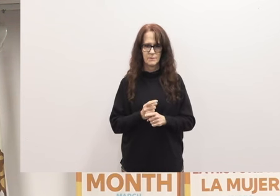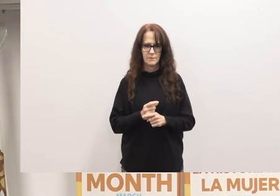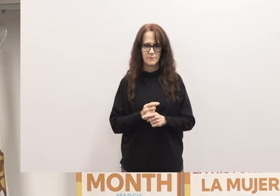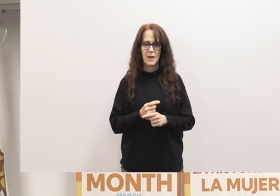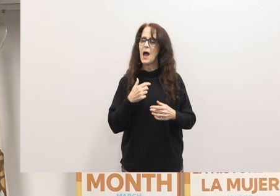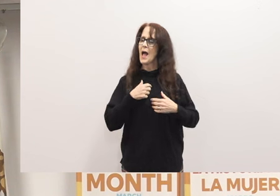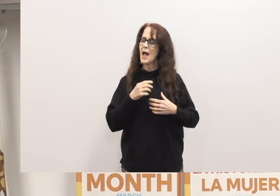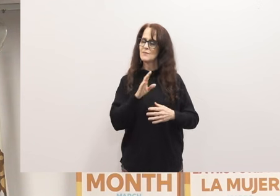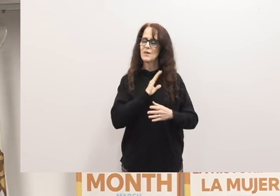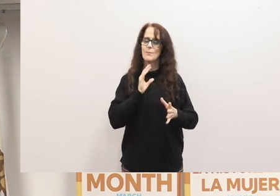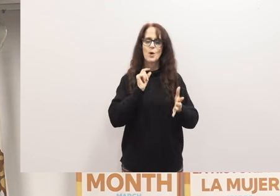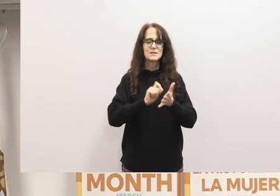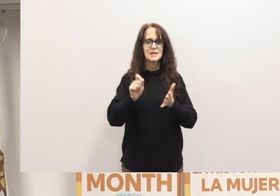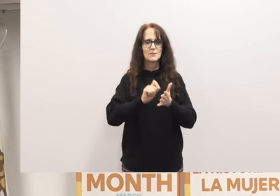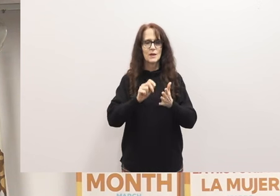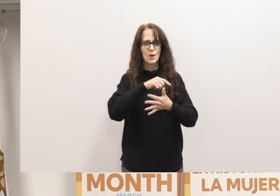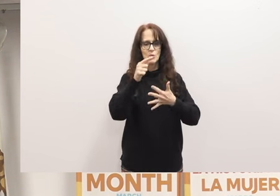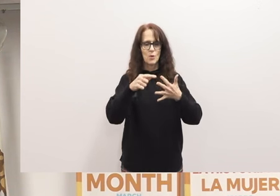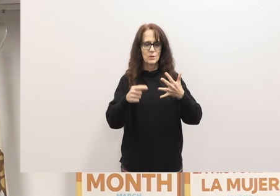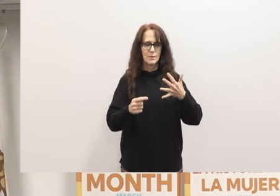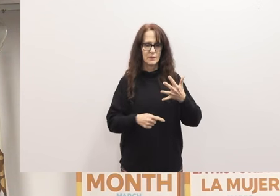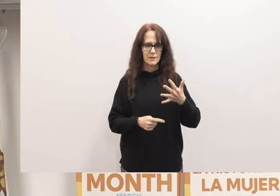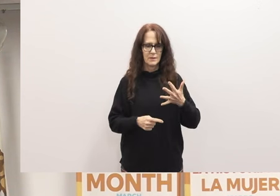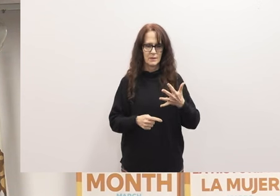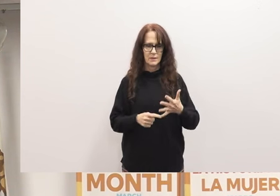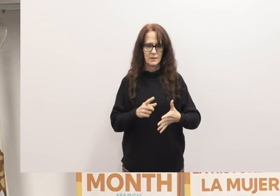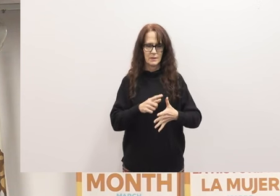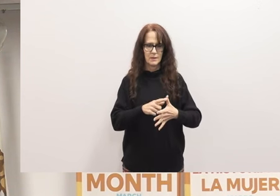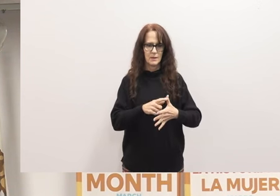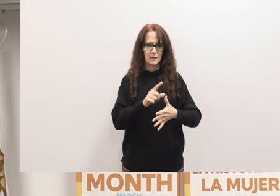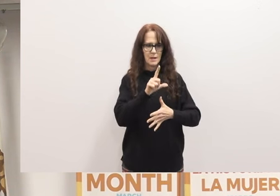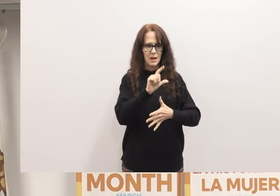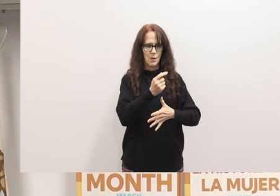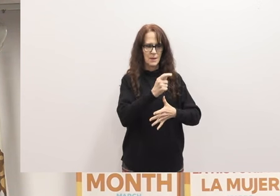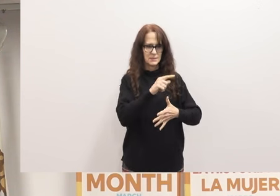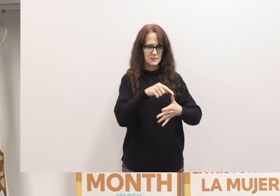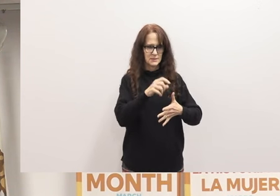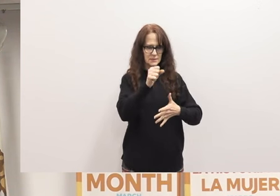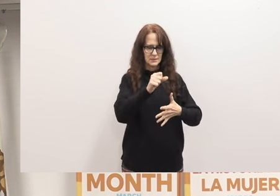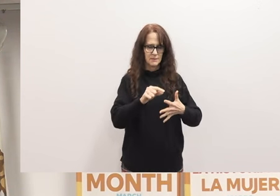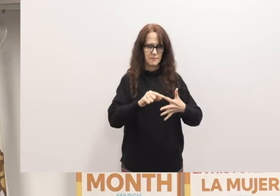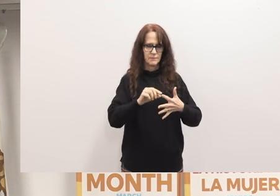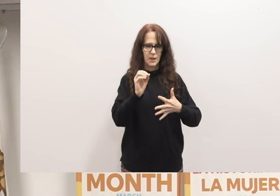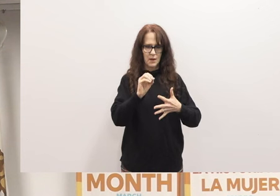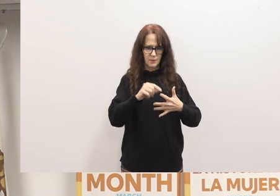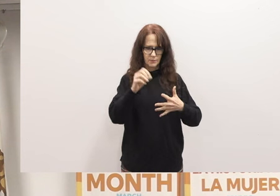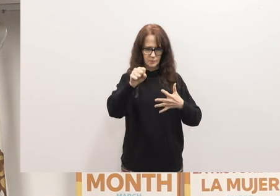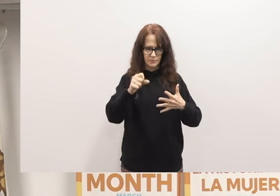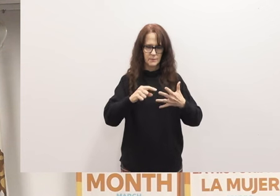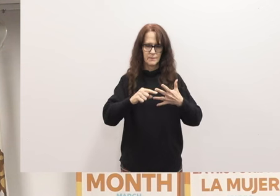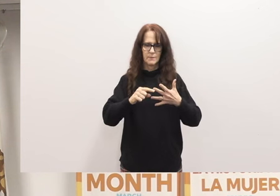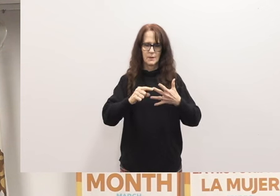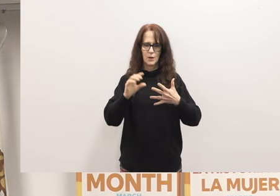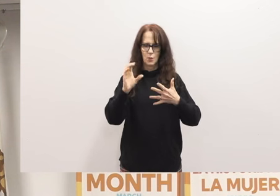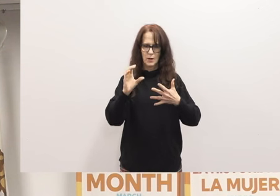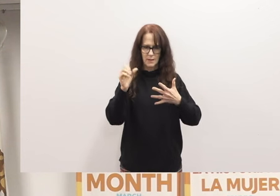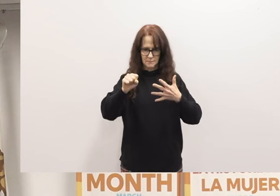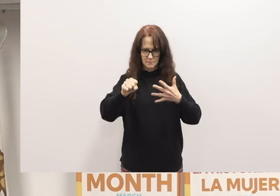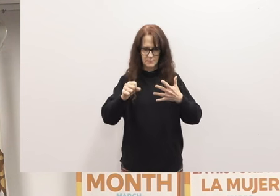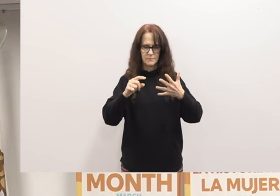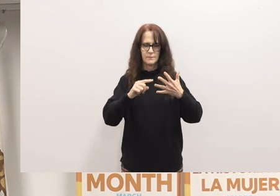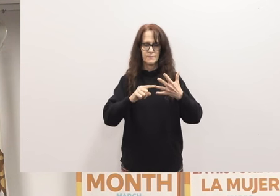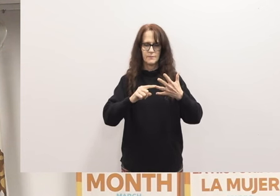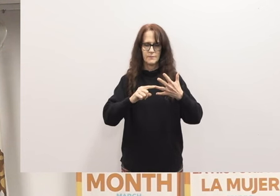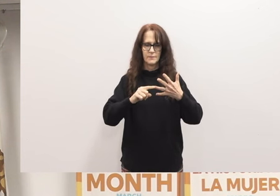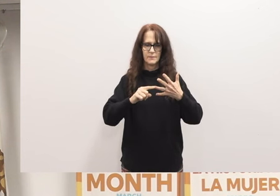I'll have our board secretary take a roll call vote. Member Lopez? Aye. Member Otto? Aye. President Craighead?